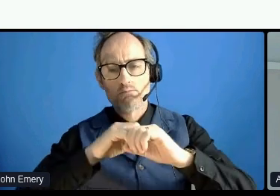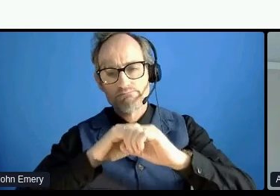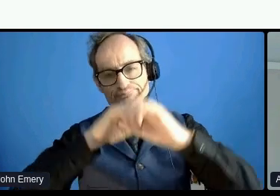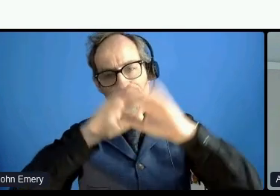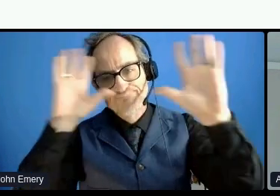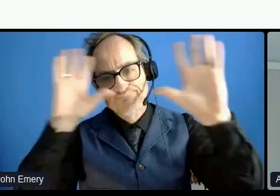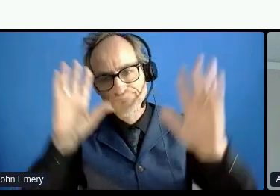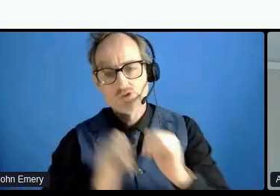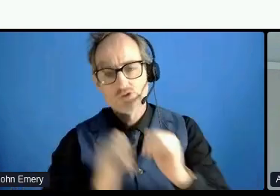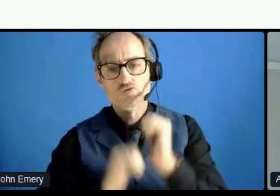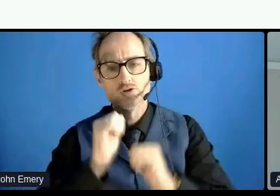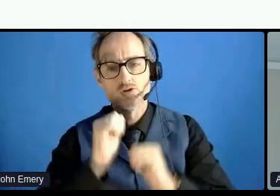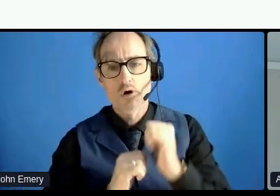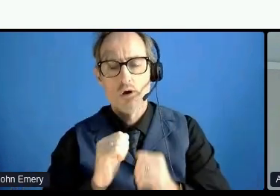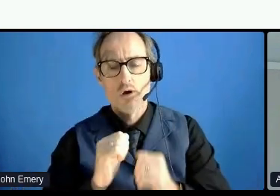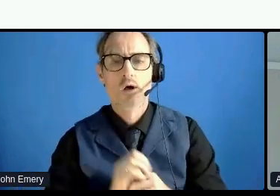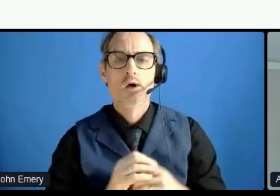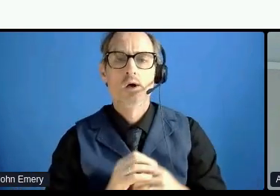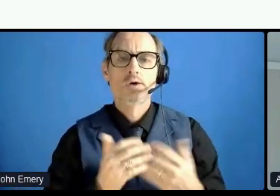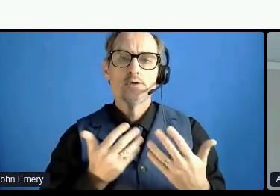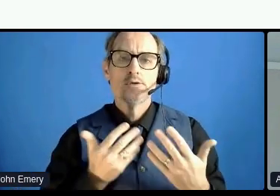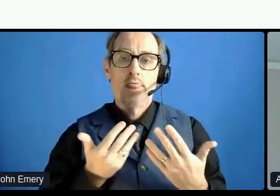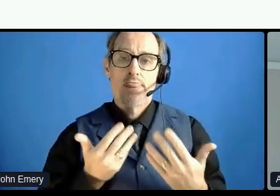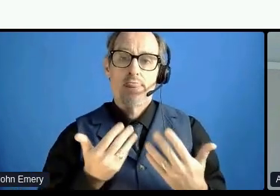Now, within this journey,